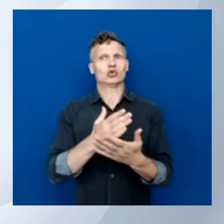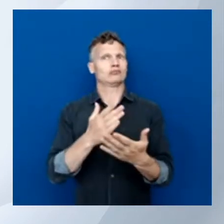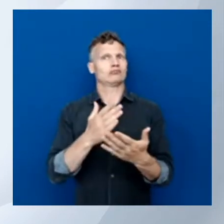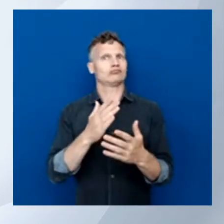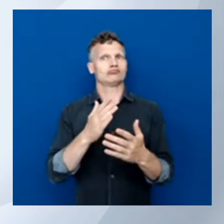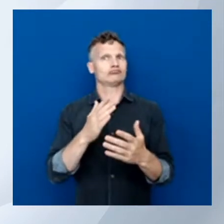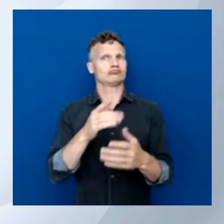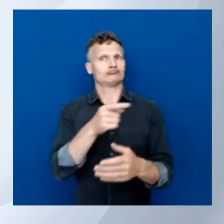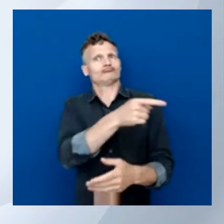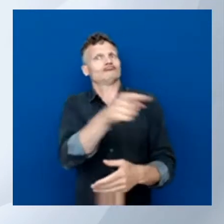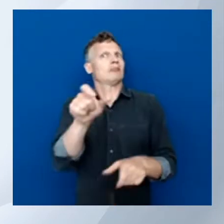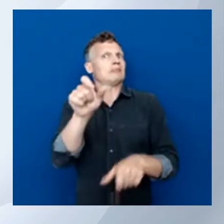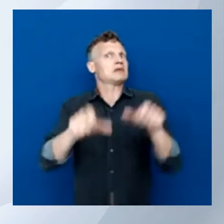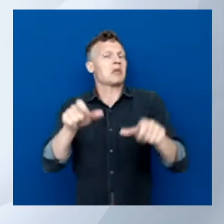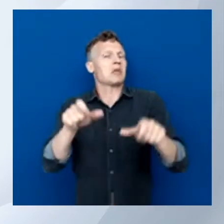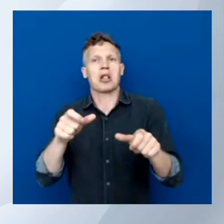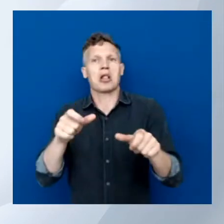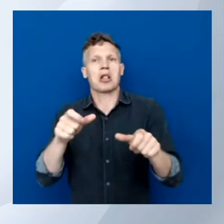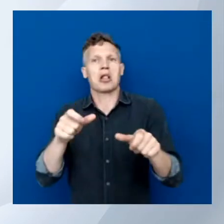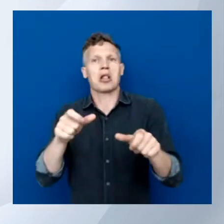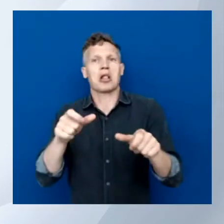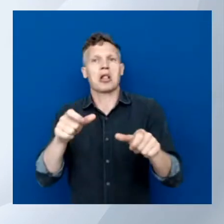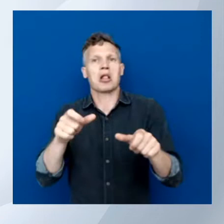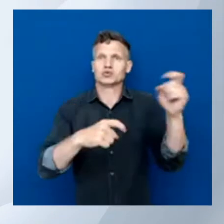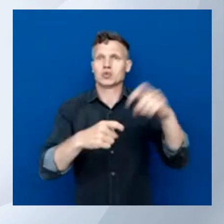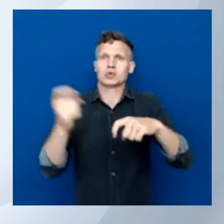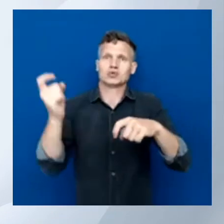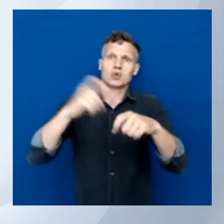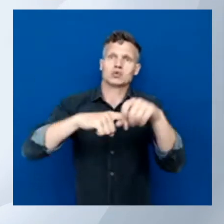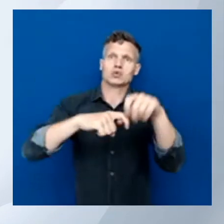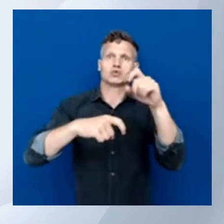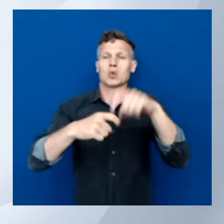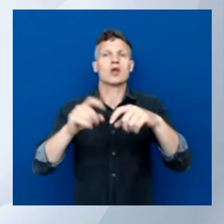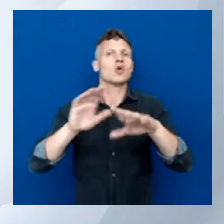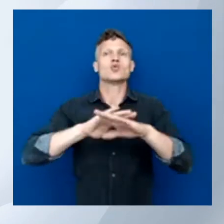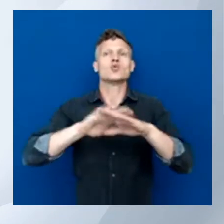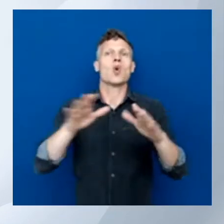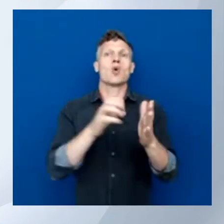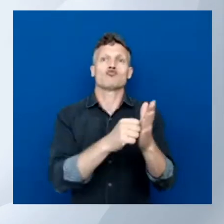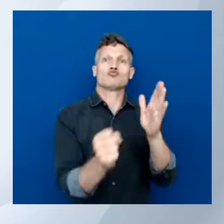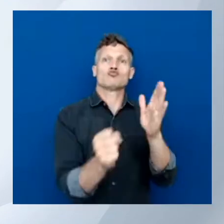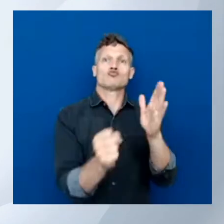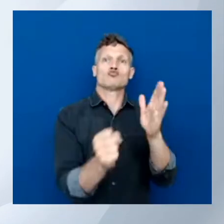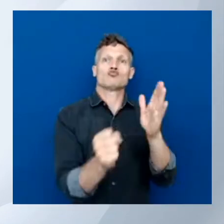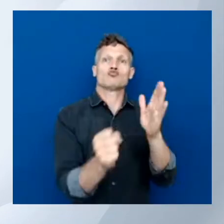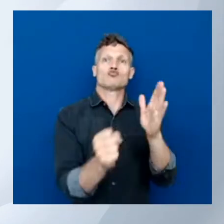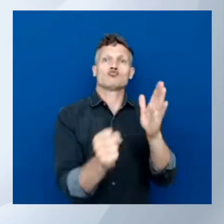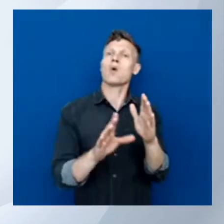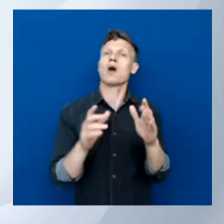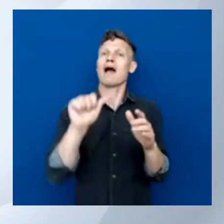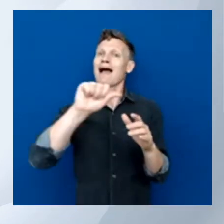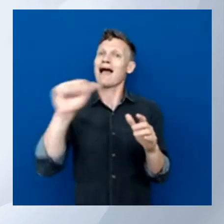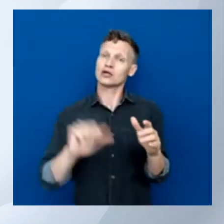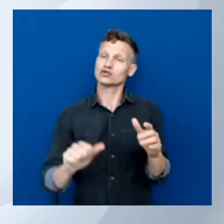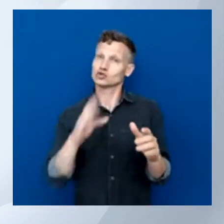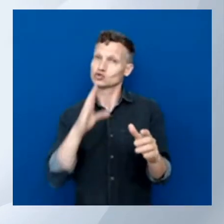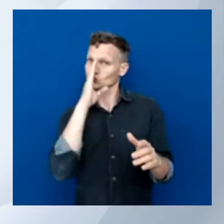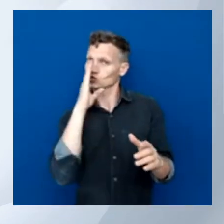from the load balancer, do our deployment straight to that server, and then reintroduce it into the pool of